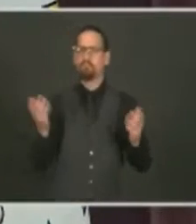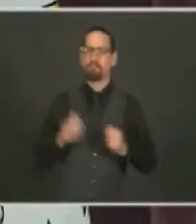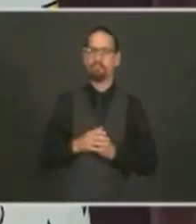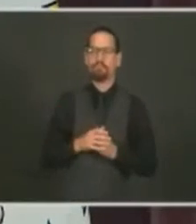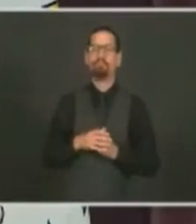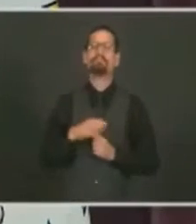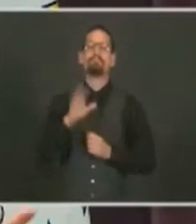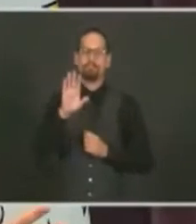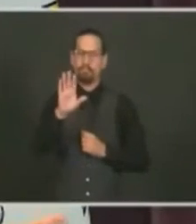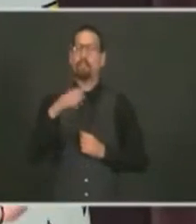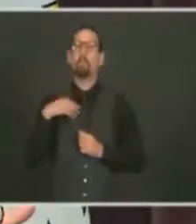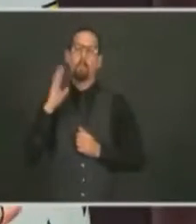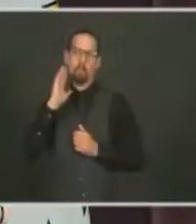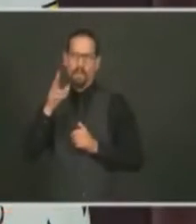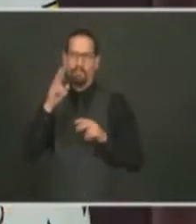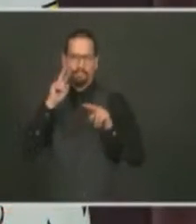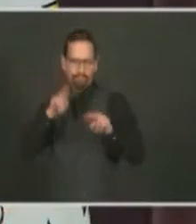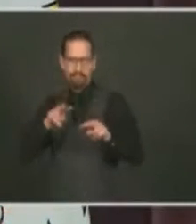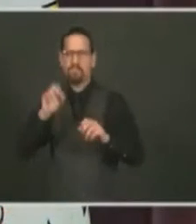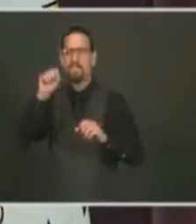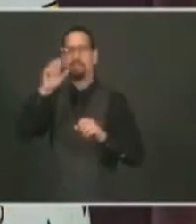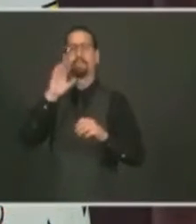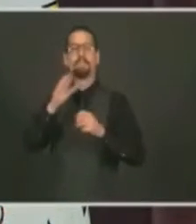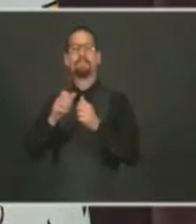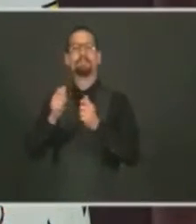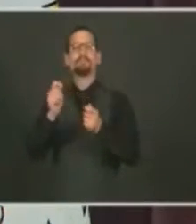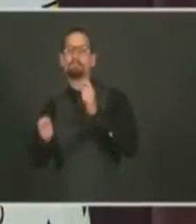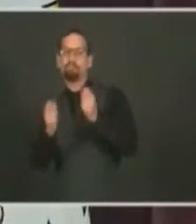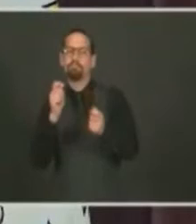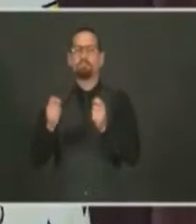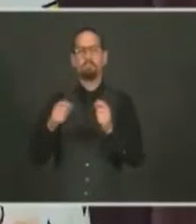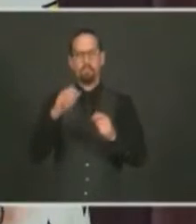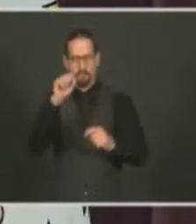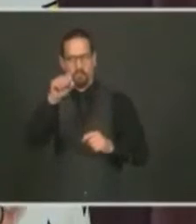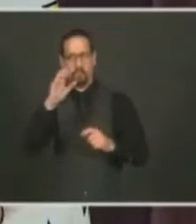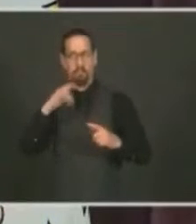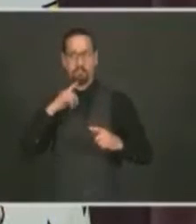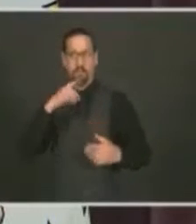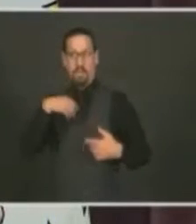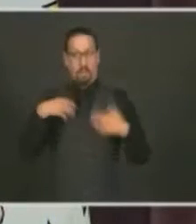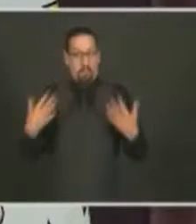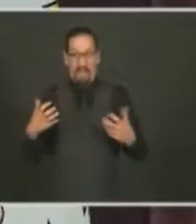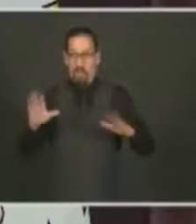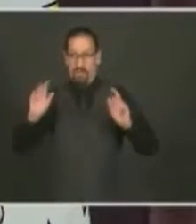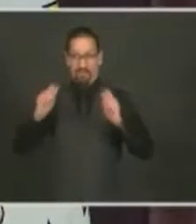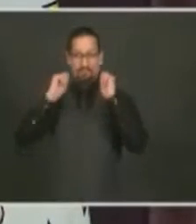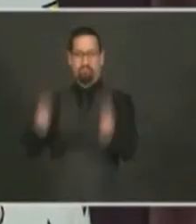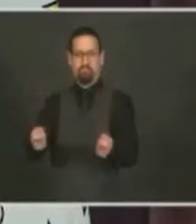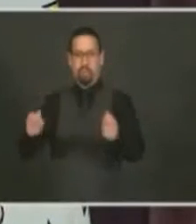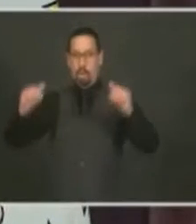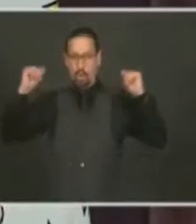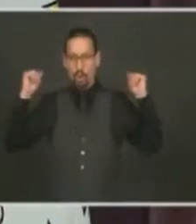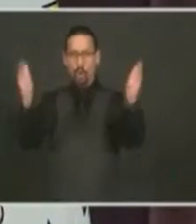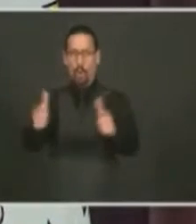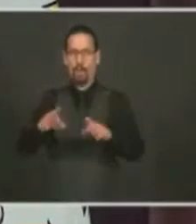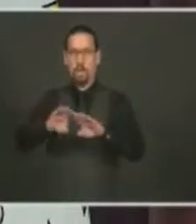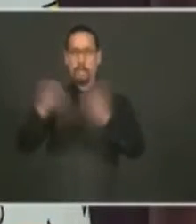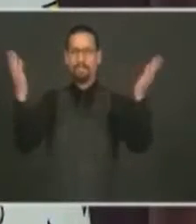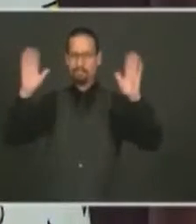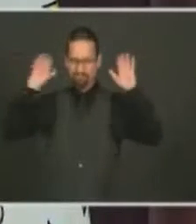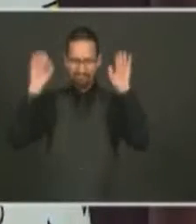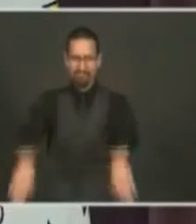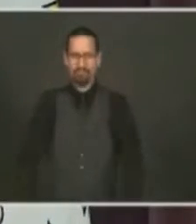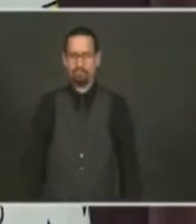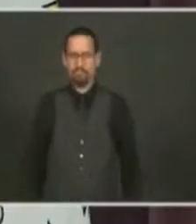to expand. It's a balance. I wish I could reopen every business tomorrow. Truthfully, that would be my desire. But we